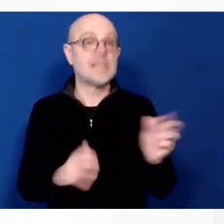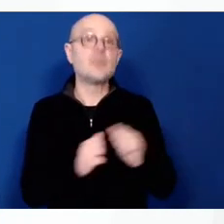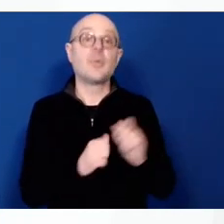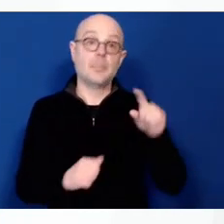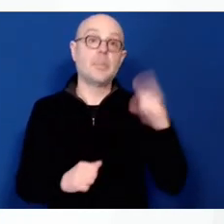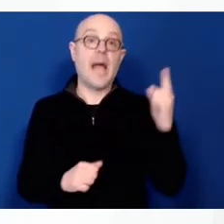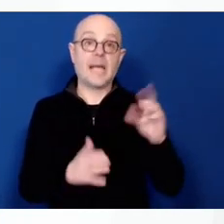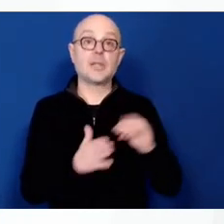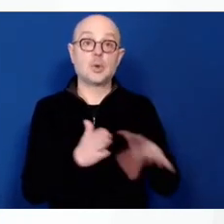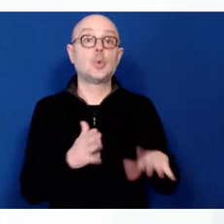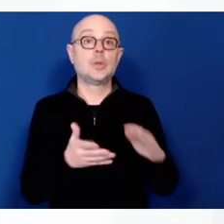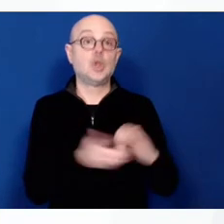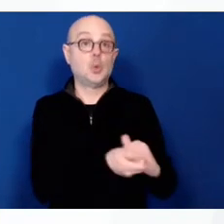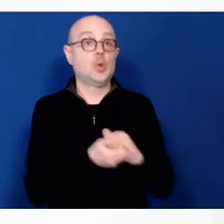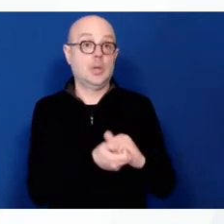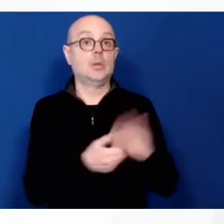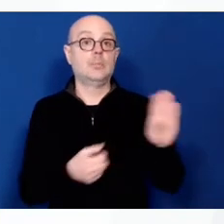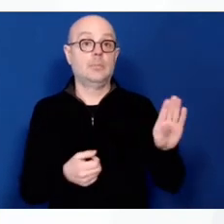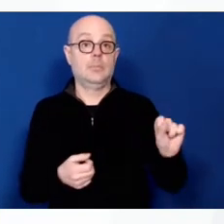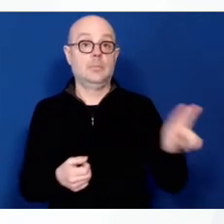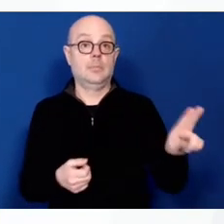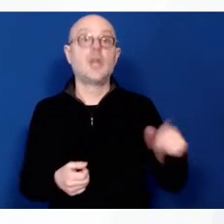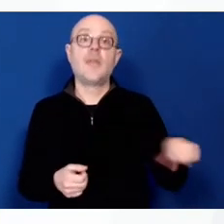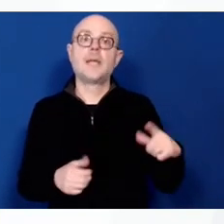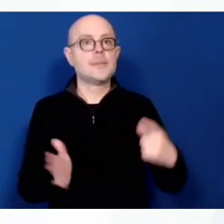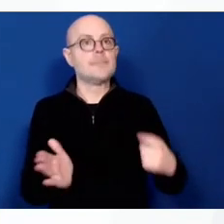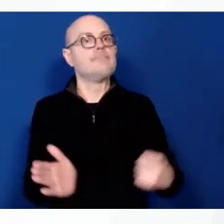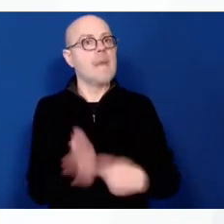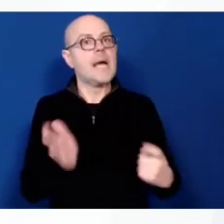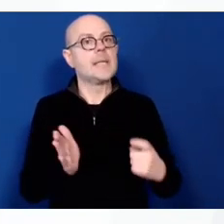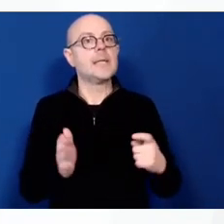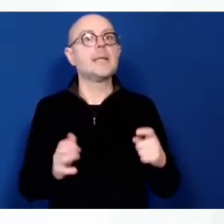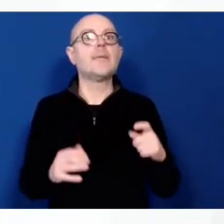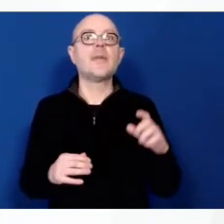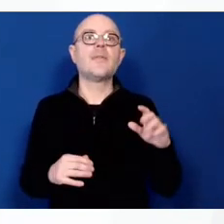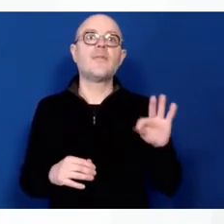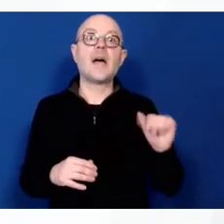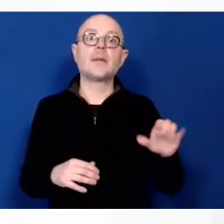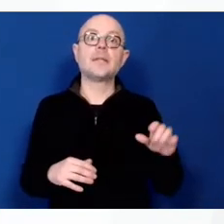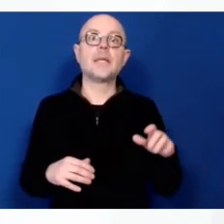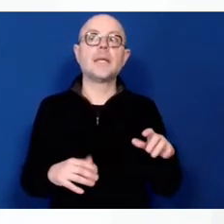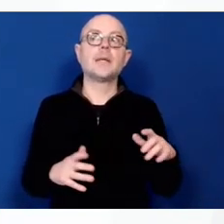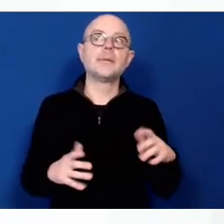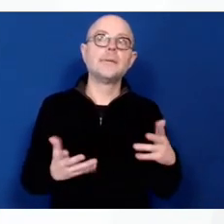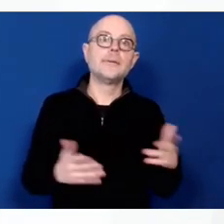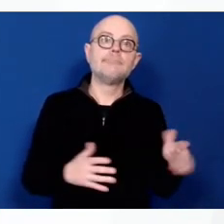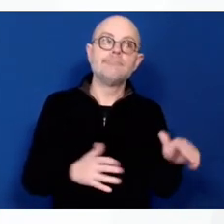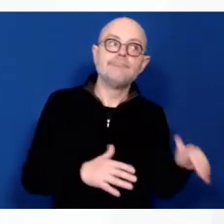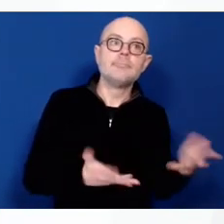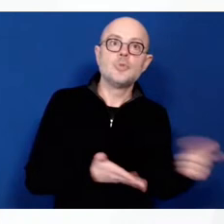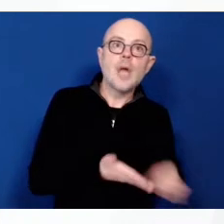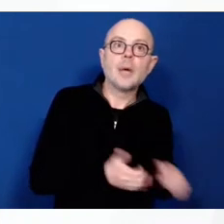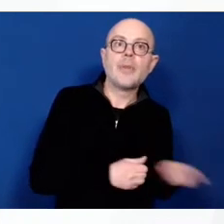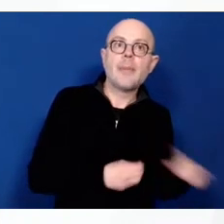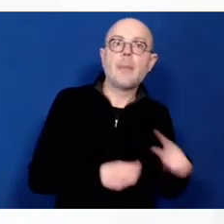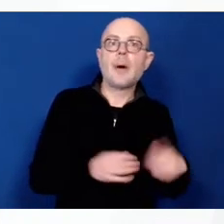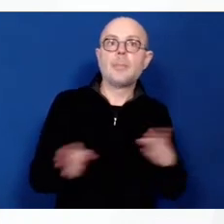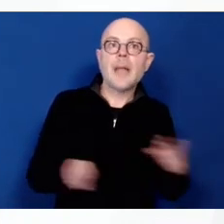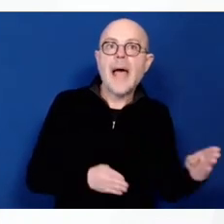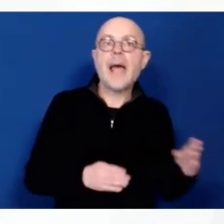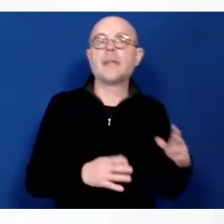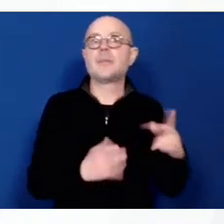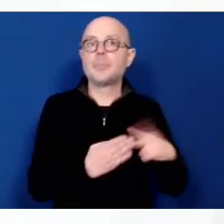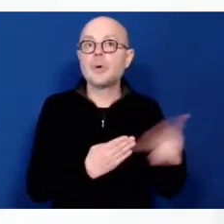who demanded that the university consult with the BSU on all decisions, plans, and programs affecting the lives of